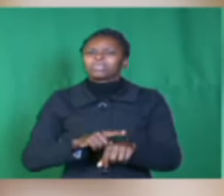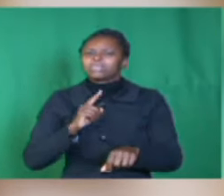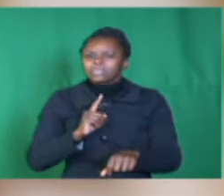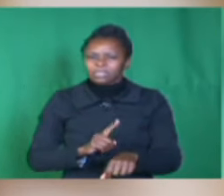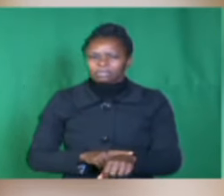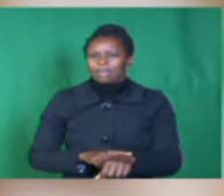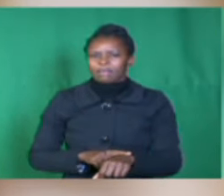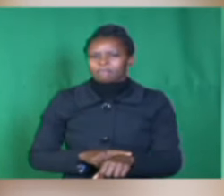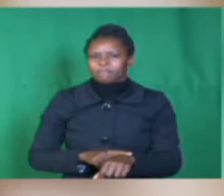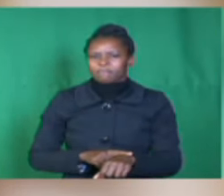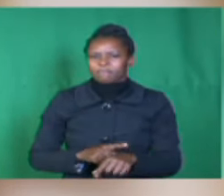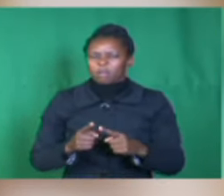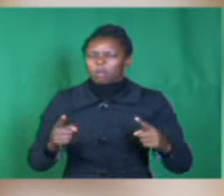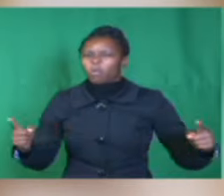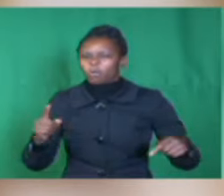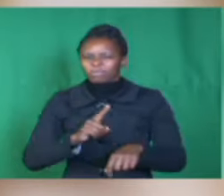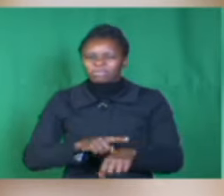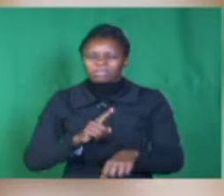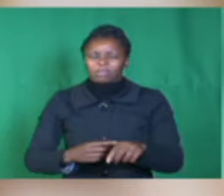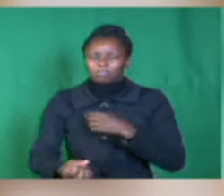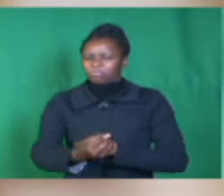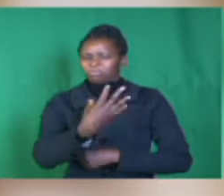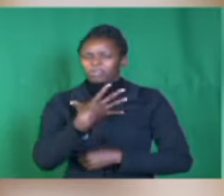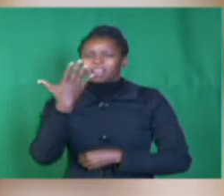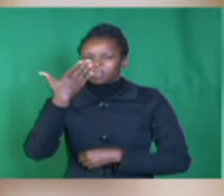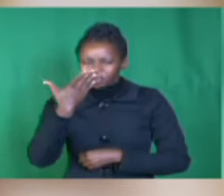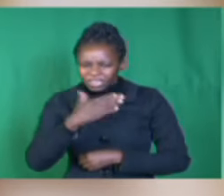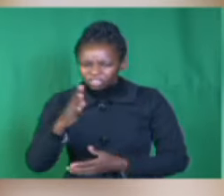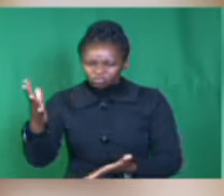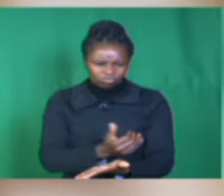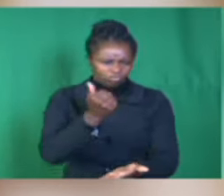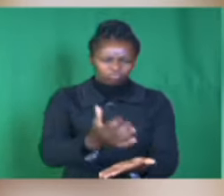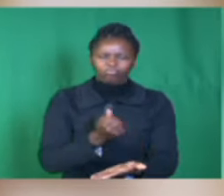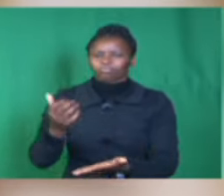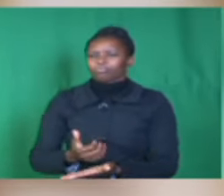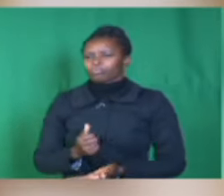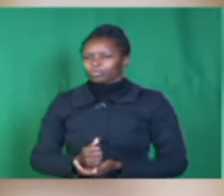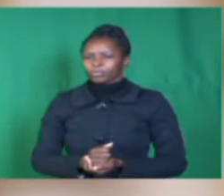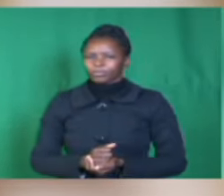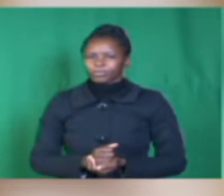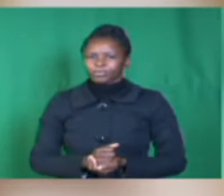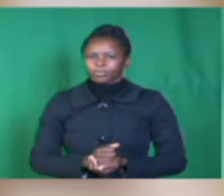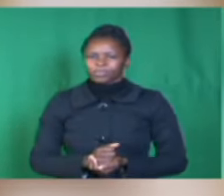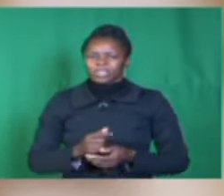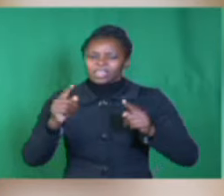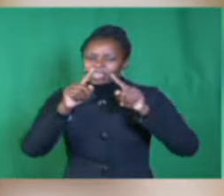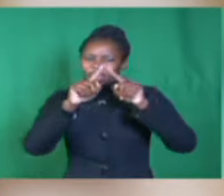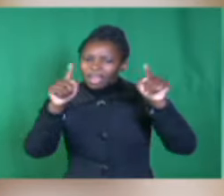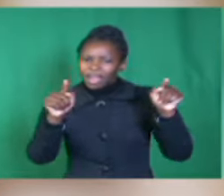Its impact lasted for a long time after the end of the colonial period. Colonialism affected